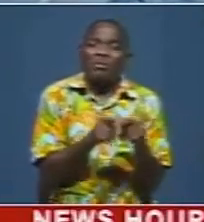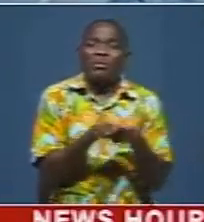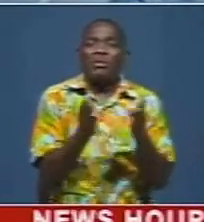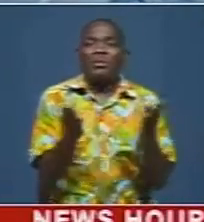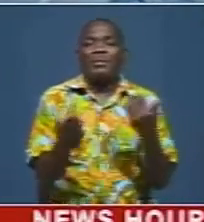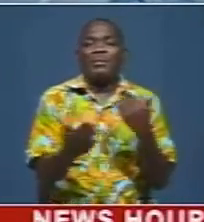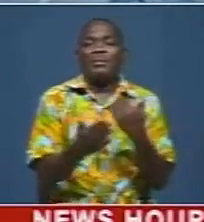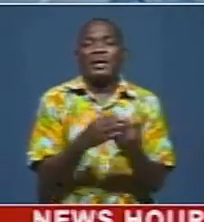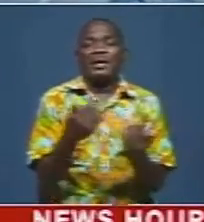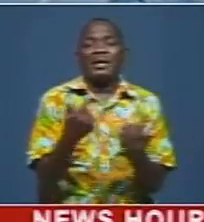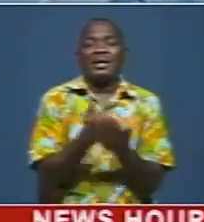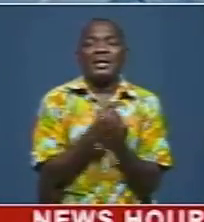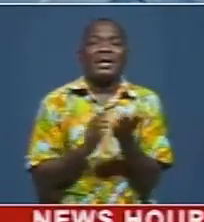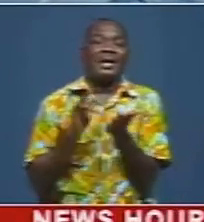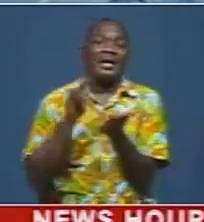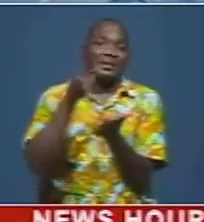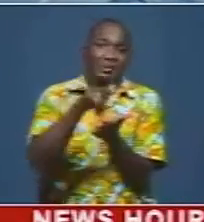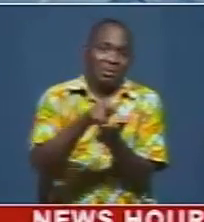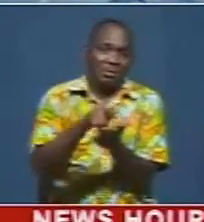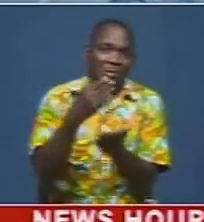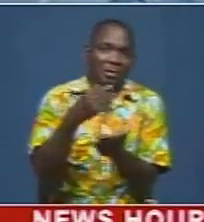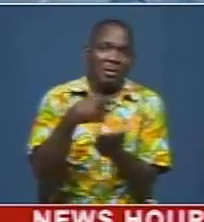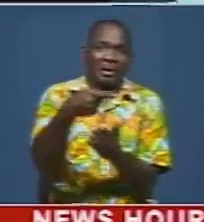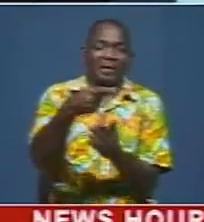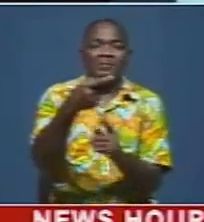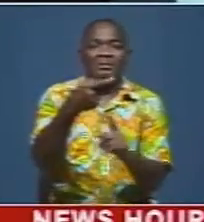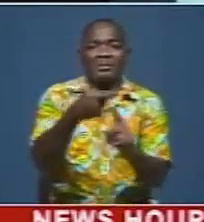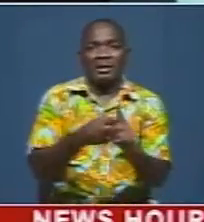reopening of the country's airspace next month.